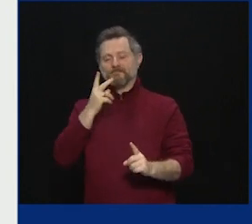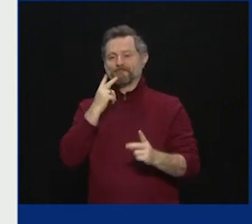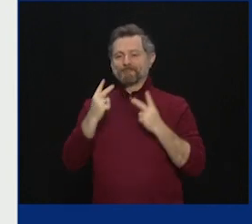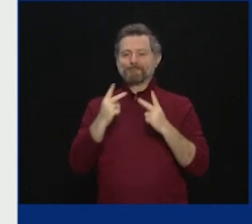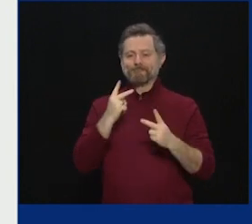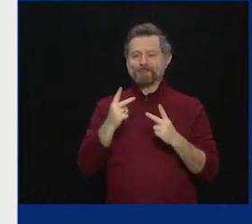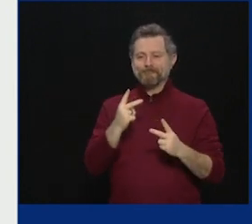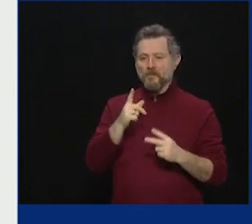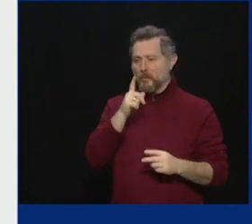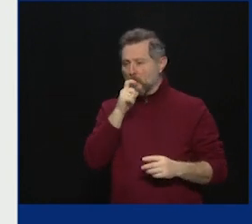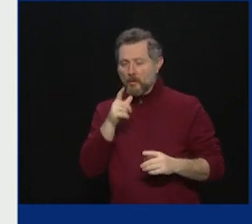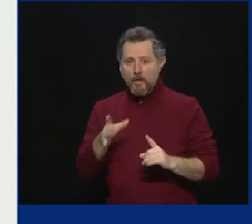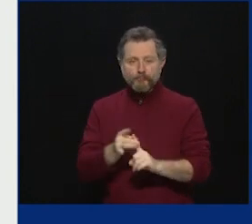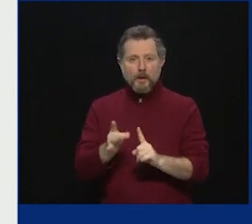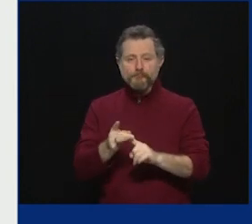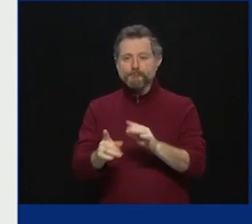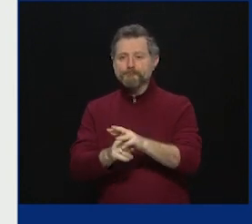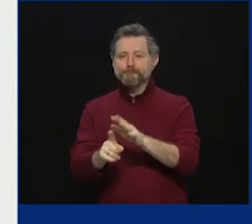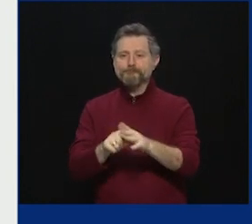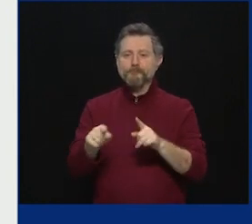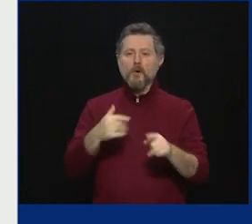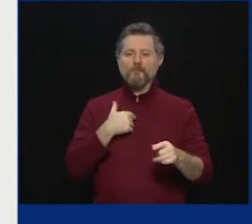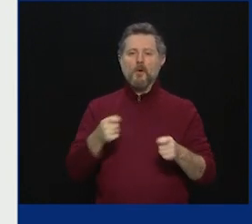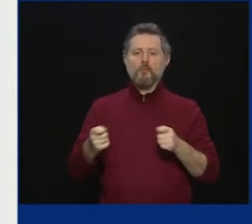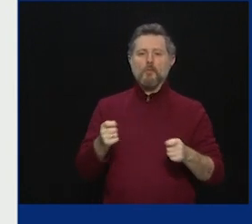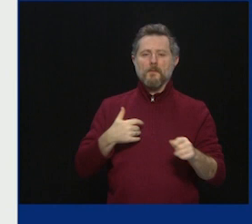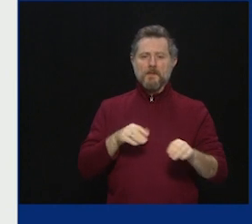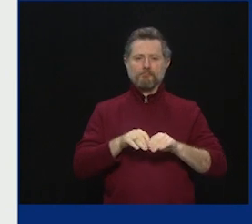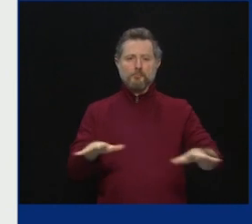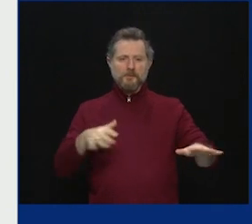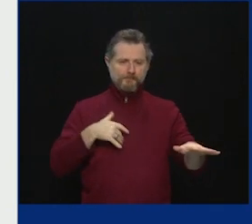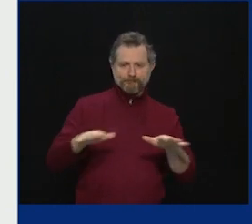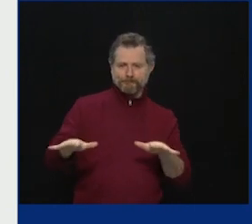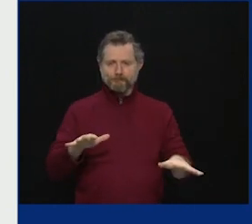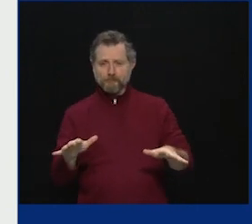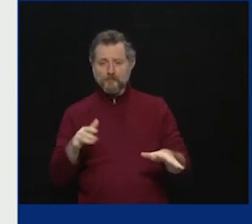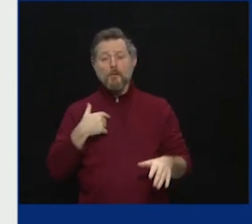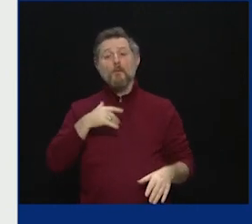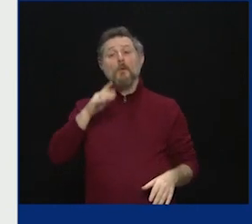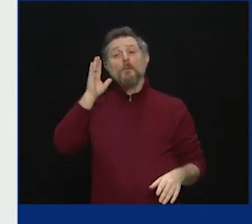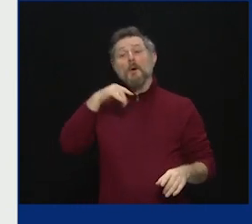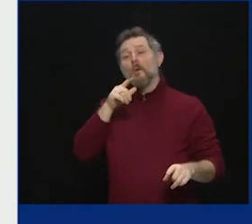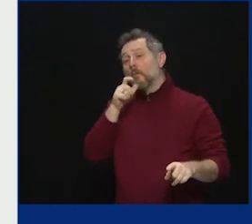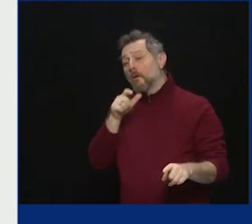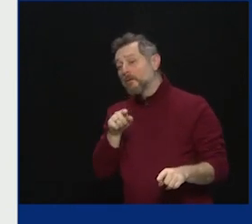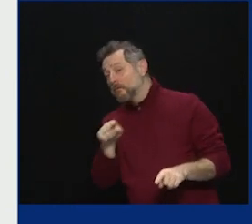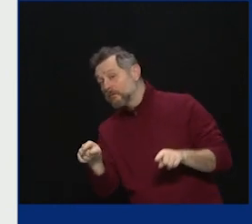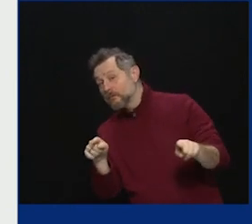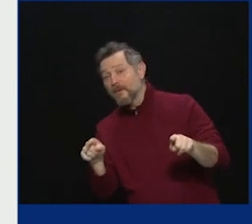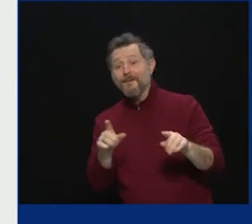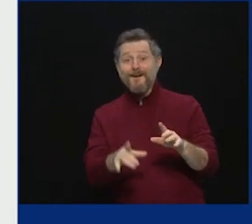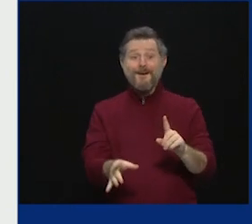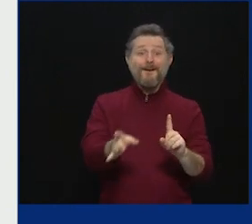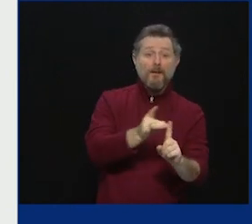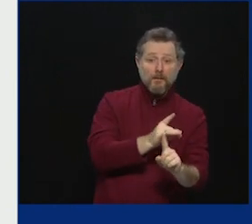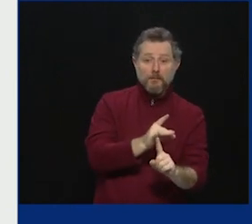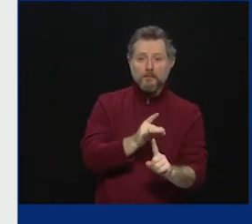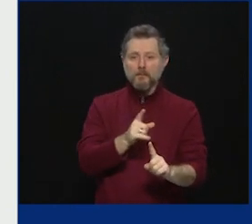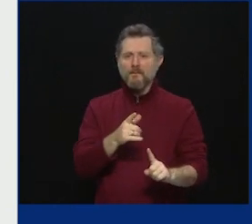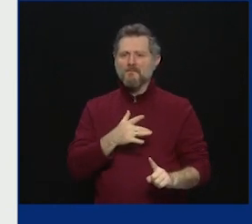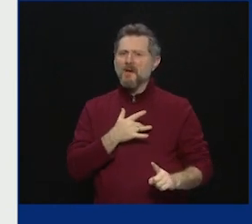and how we can control that spread. And we expect that many people who do test positive, they won't show symptoms or even just